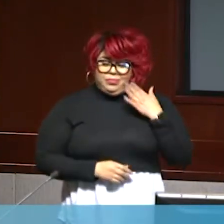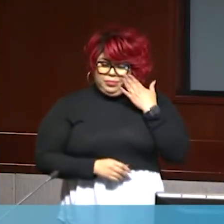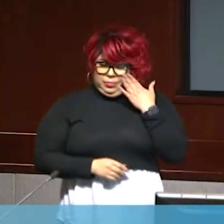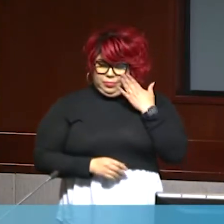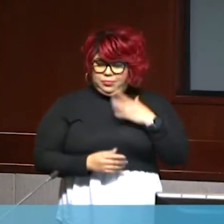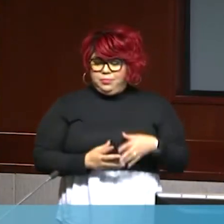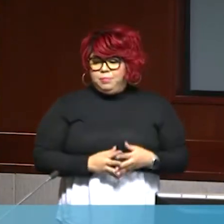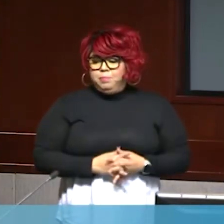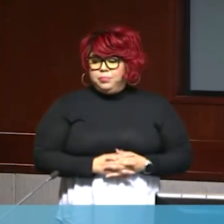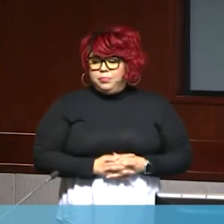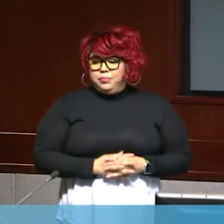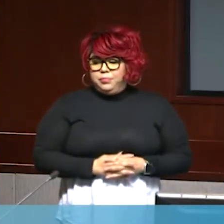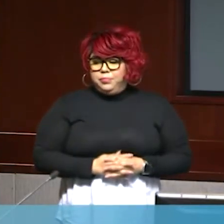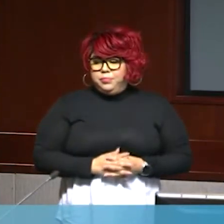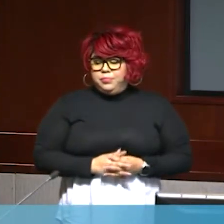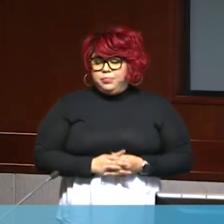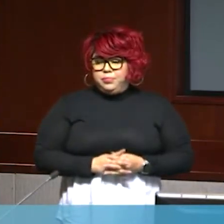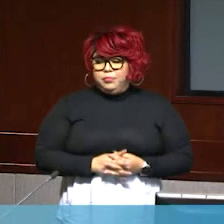Mm-hmm.